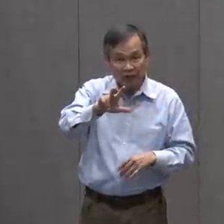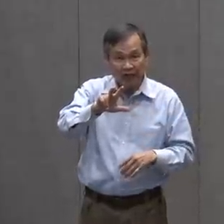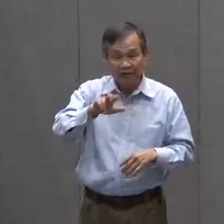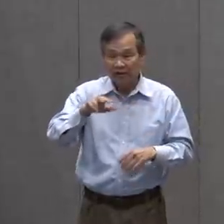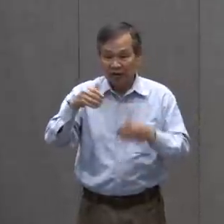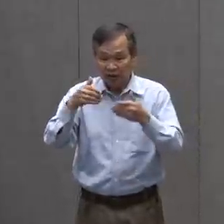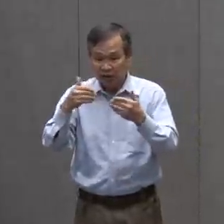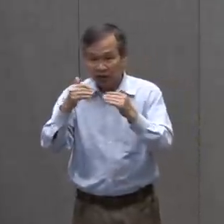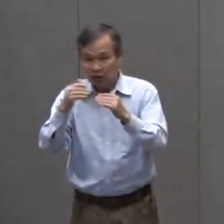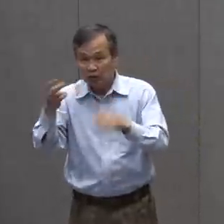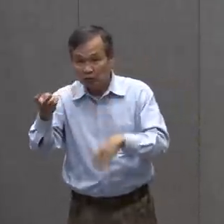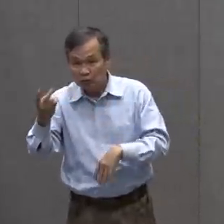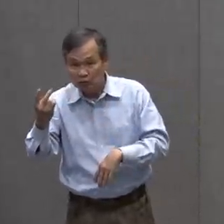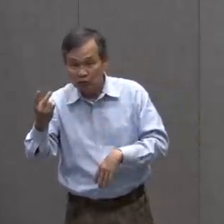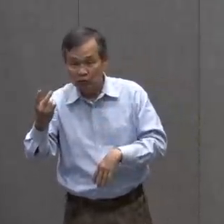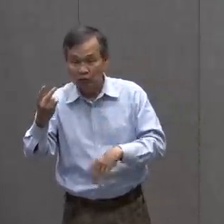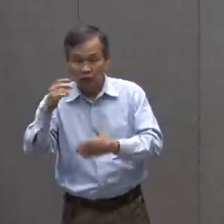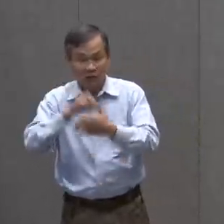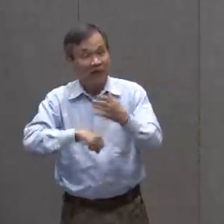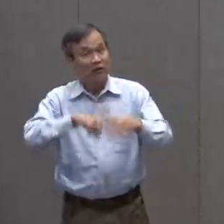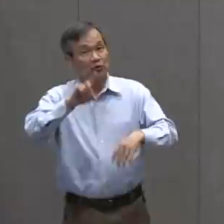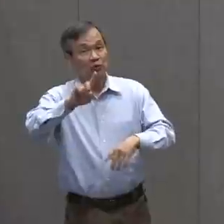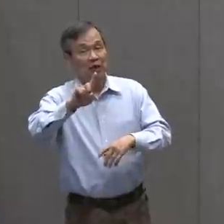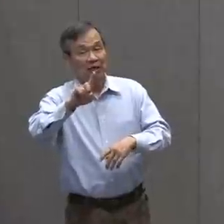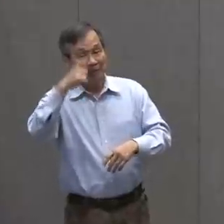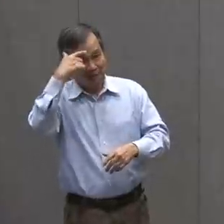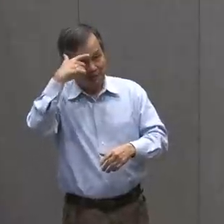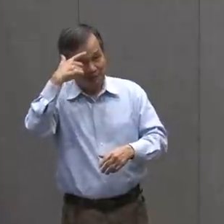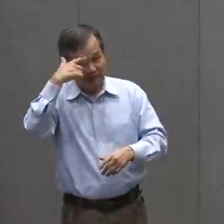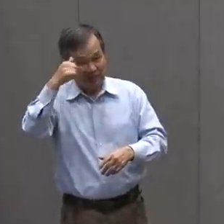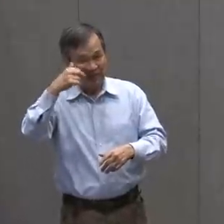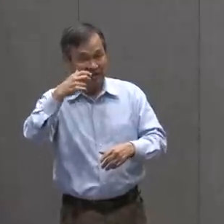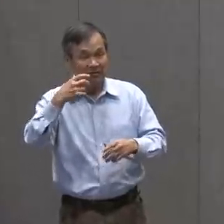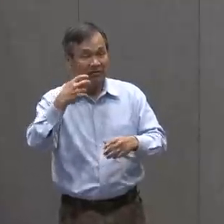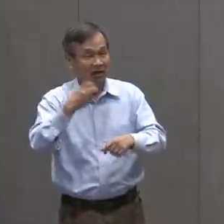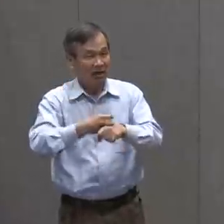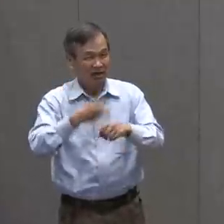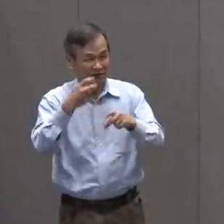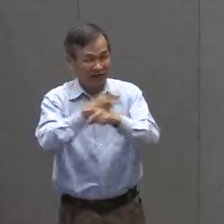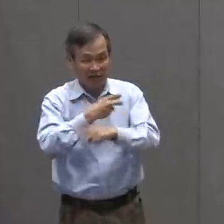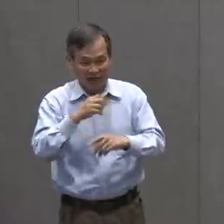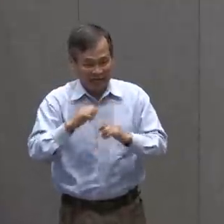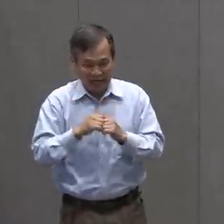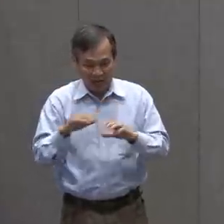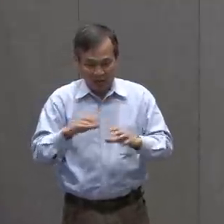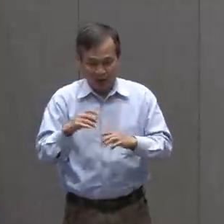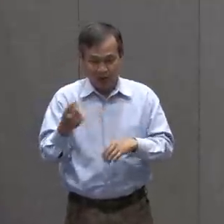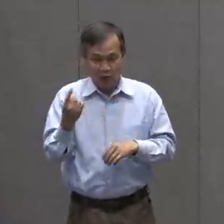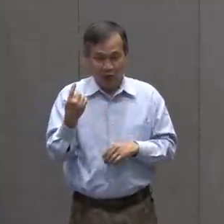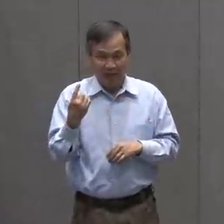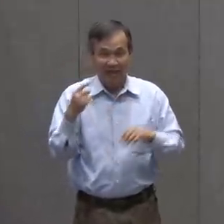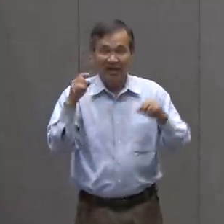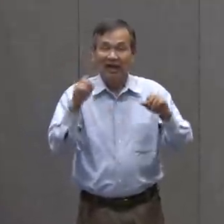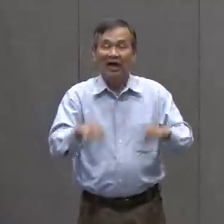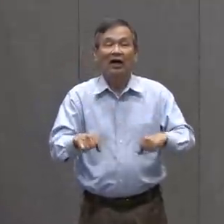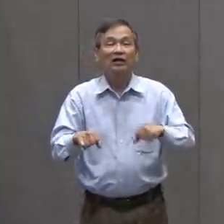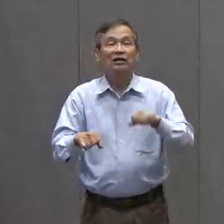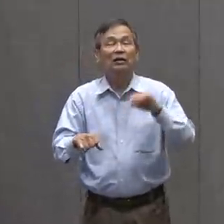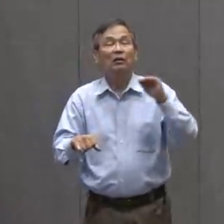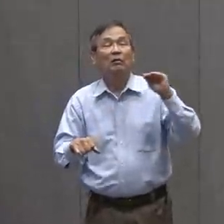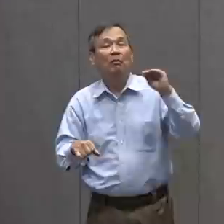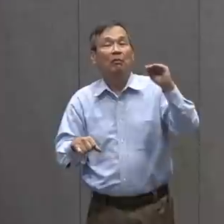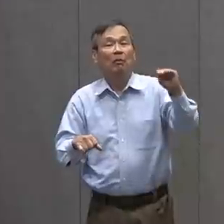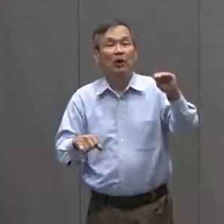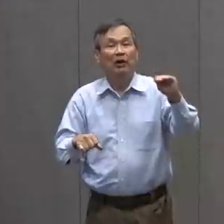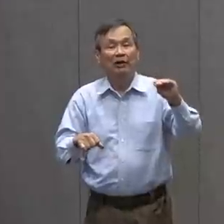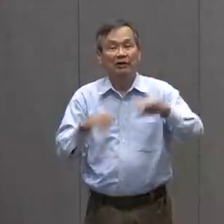2, minus 1, because those ones are really hard to sometimes figure out how you could do that. And I could put my